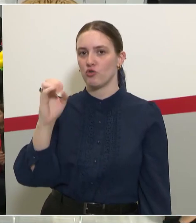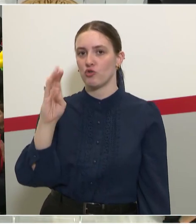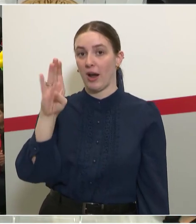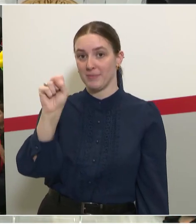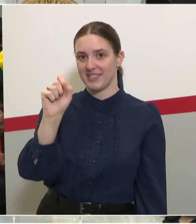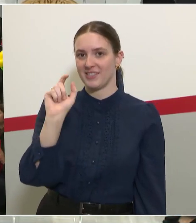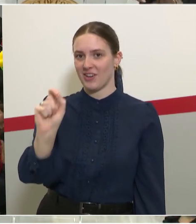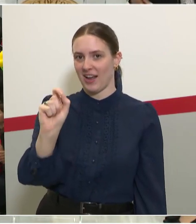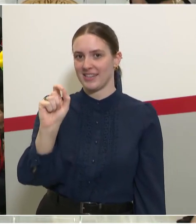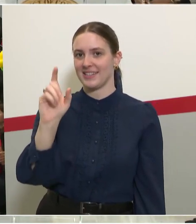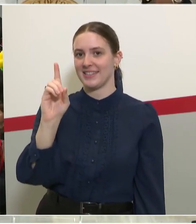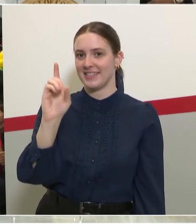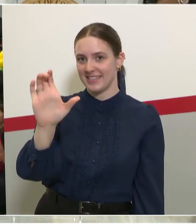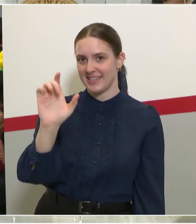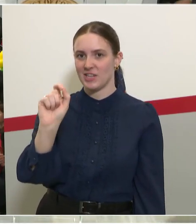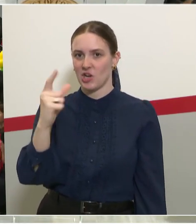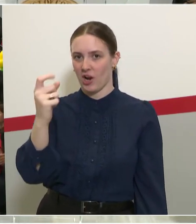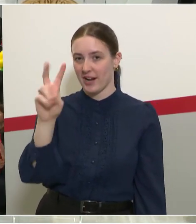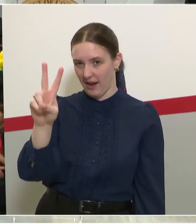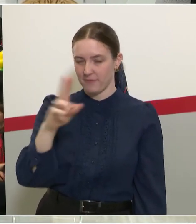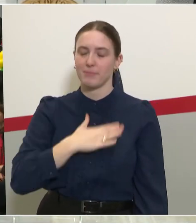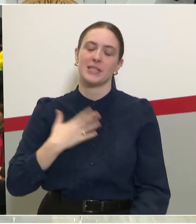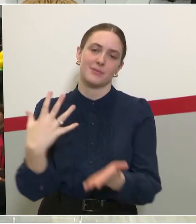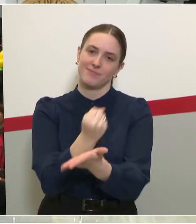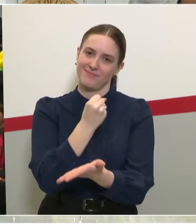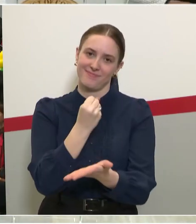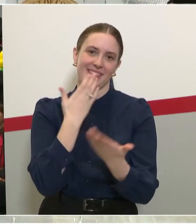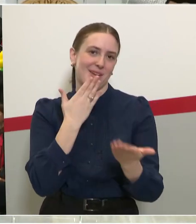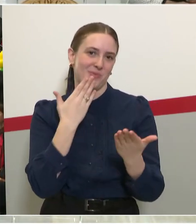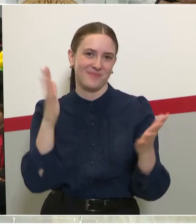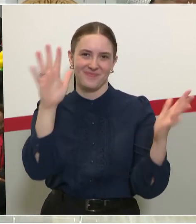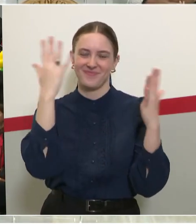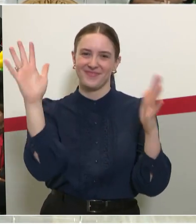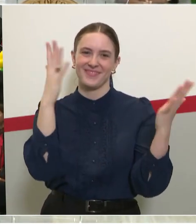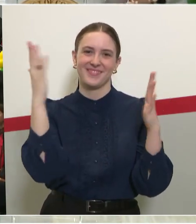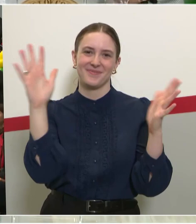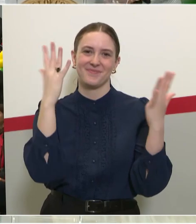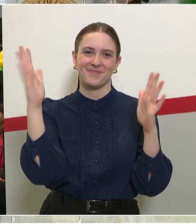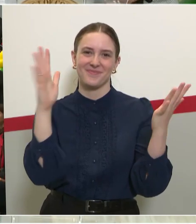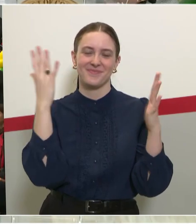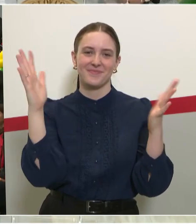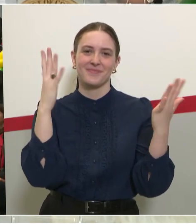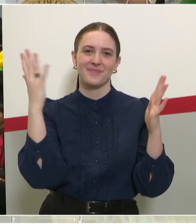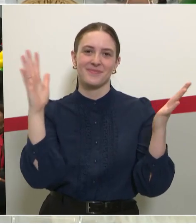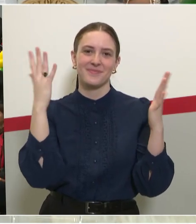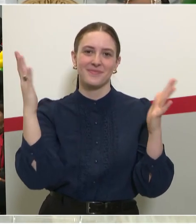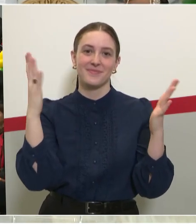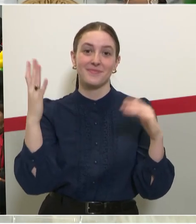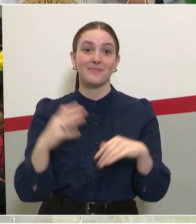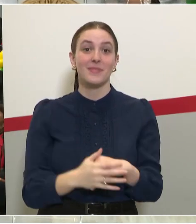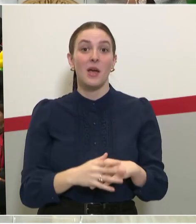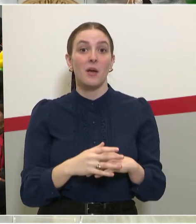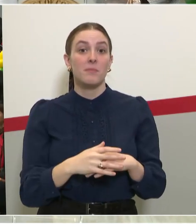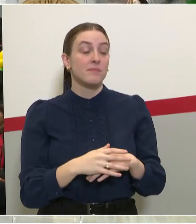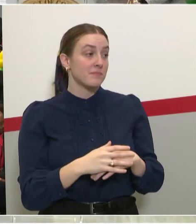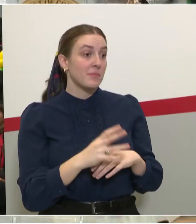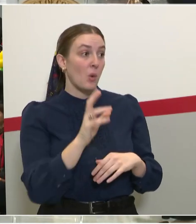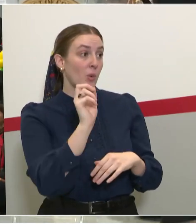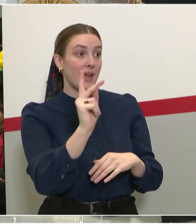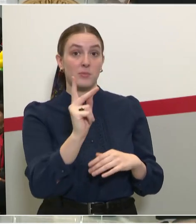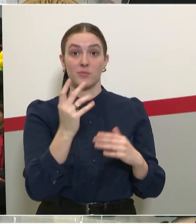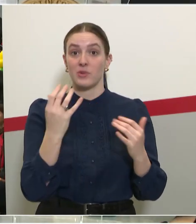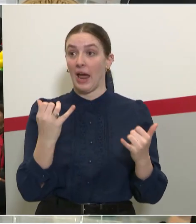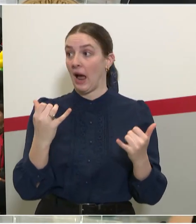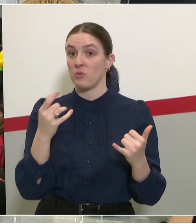Fantastic. Thank you so much. They need to go get their blessings. That's right. Okay, so do you want to maybe give